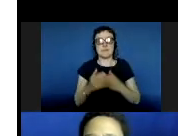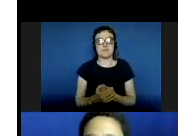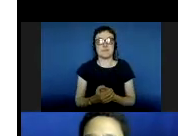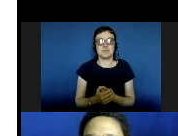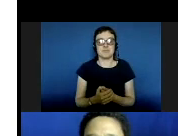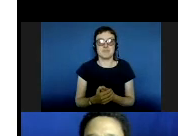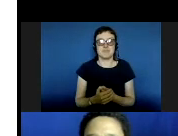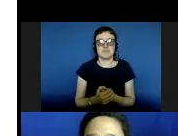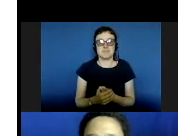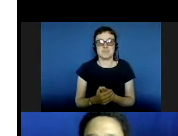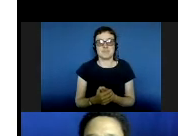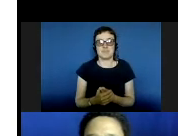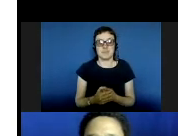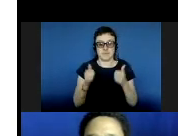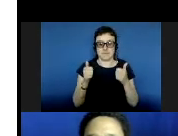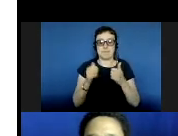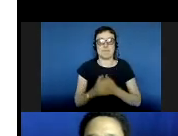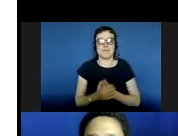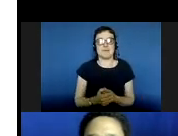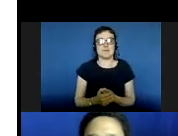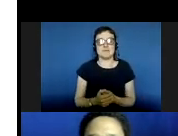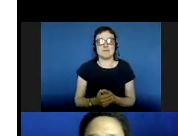We've started recording the session, there we go.